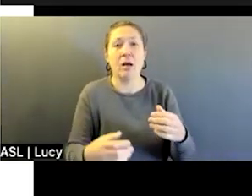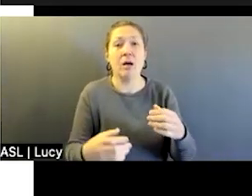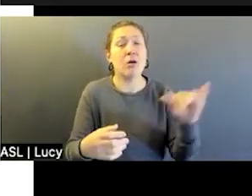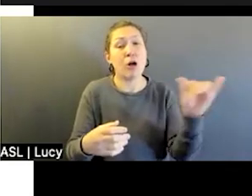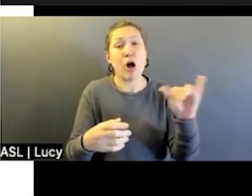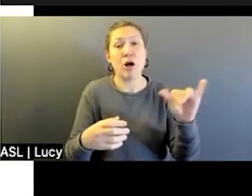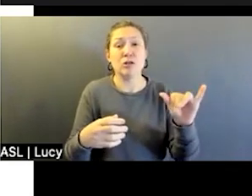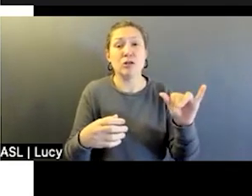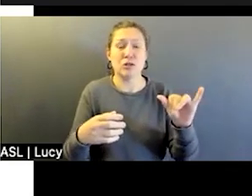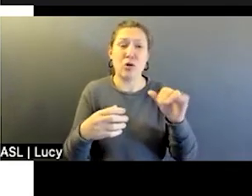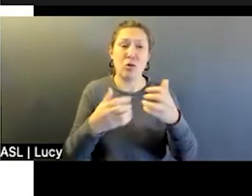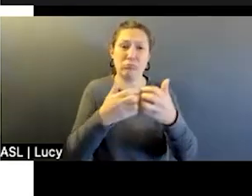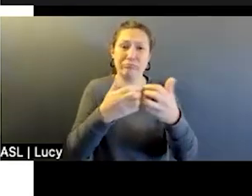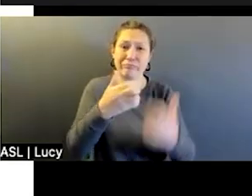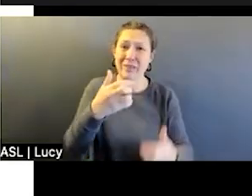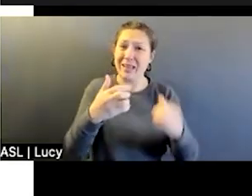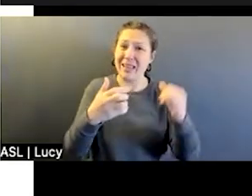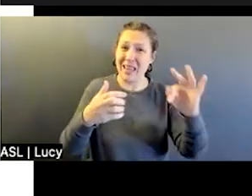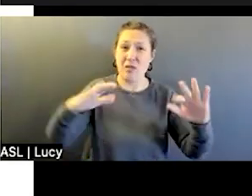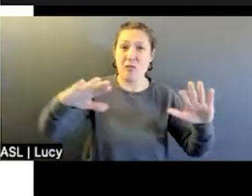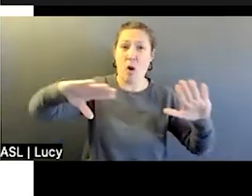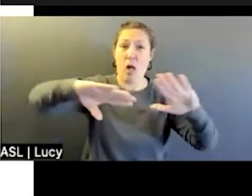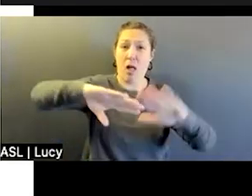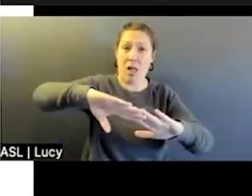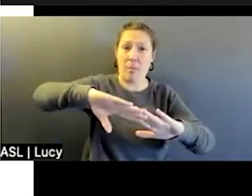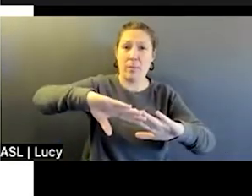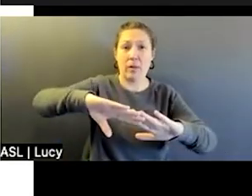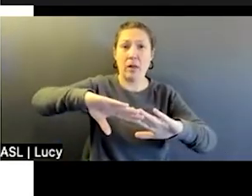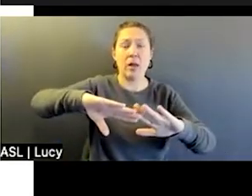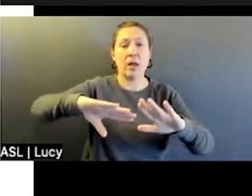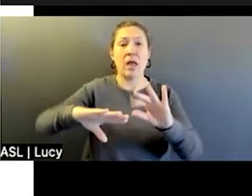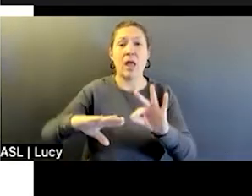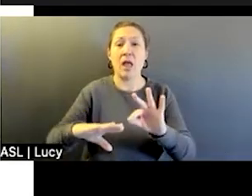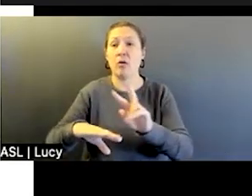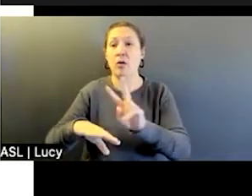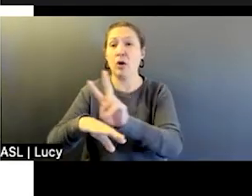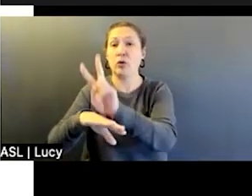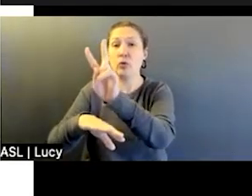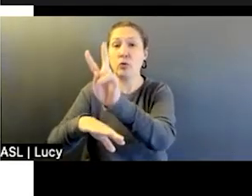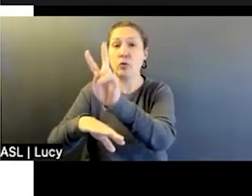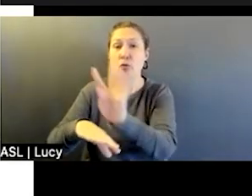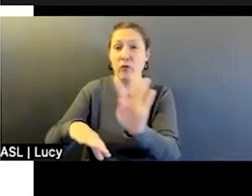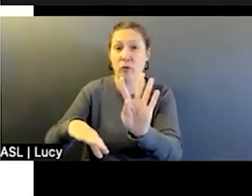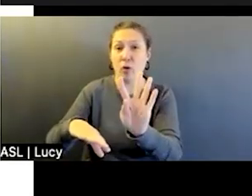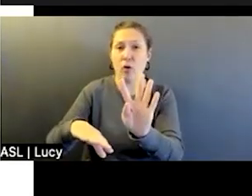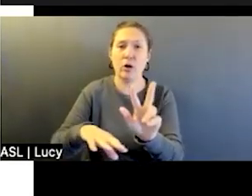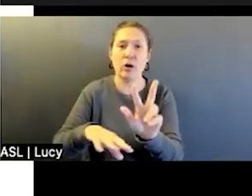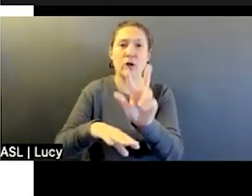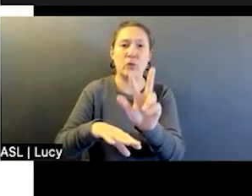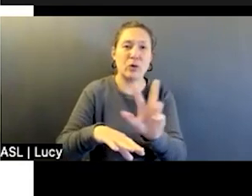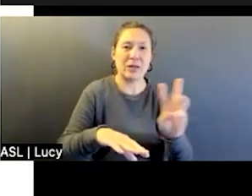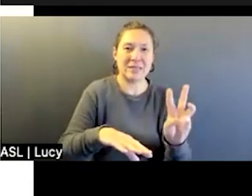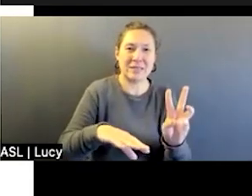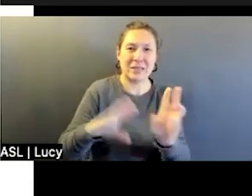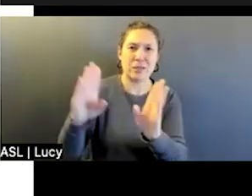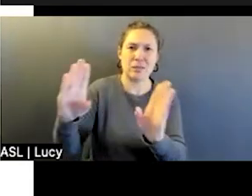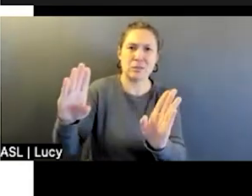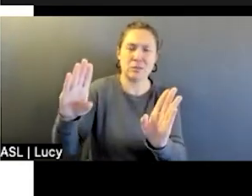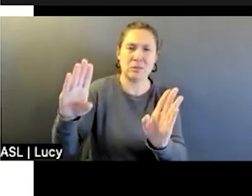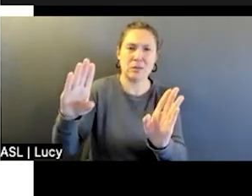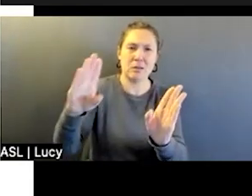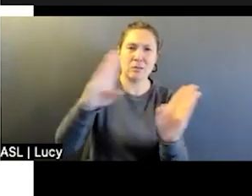one job from 2 to 4 and the other from 3 to 6. They overlap. They cannot be assigned to the same worker. Of